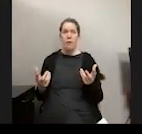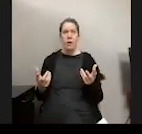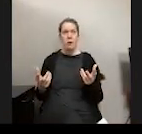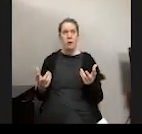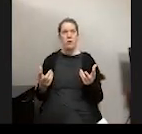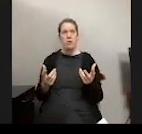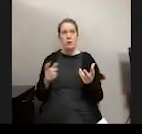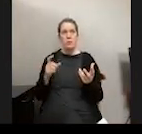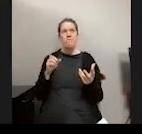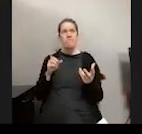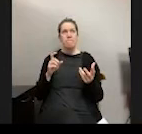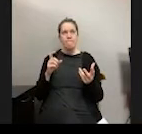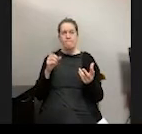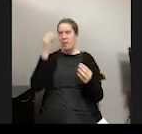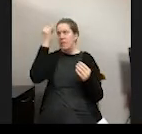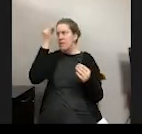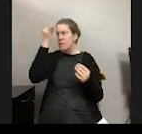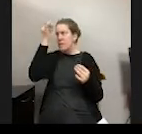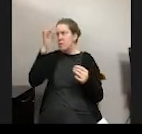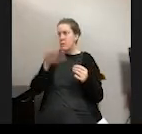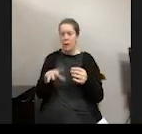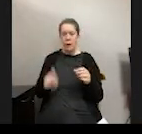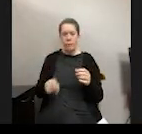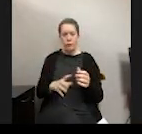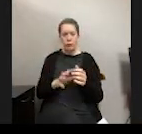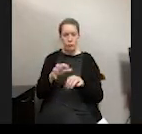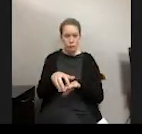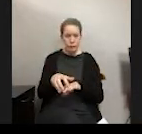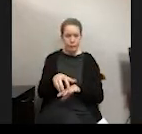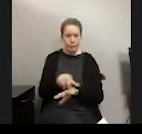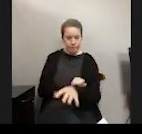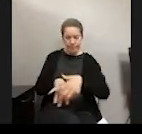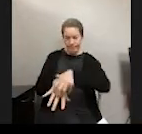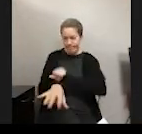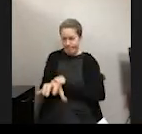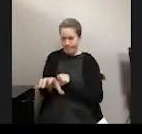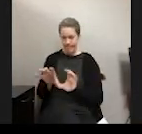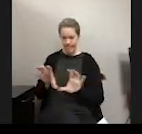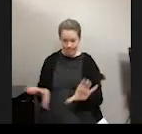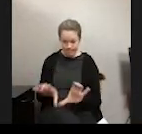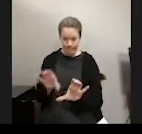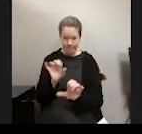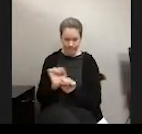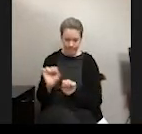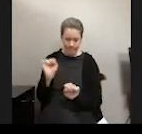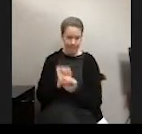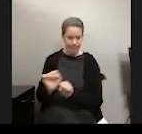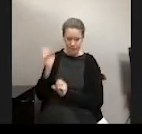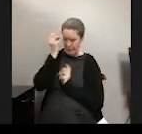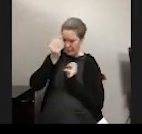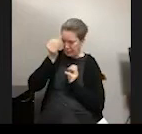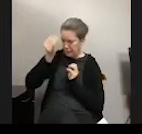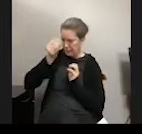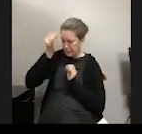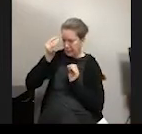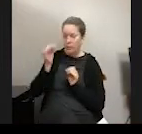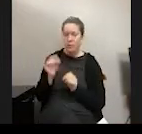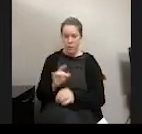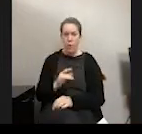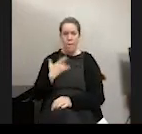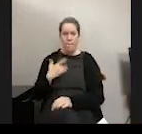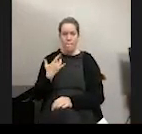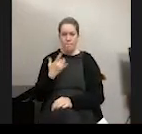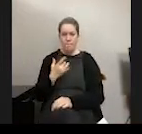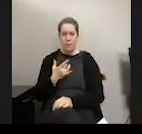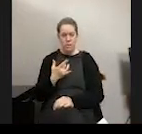rethinking all of those things is a really important and huge job that I think is going to take a while, and is going to take a lot of